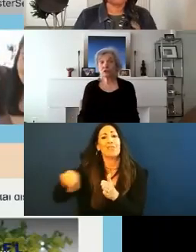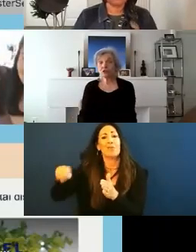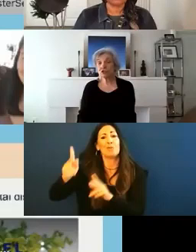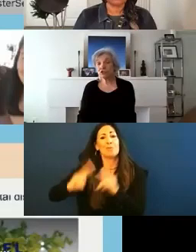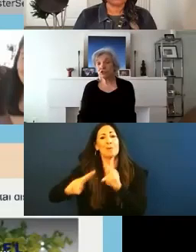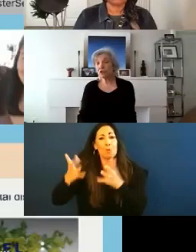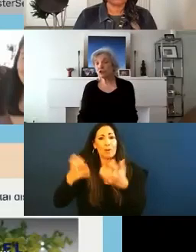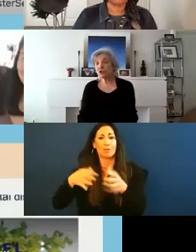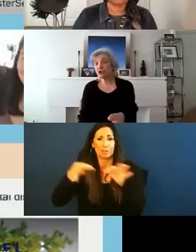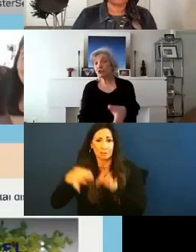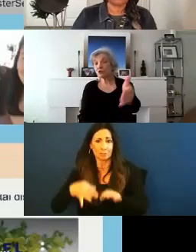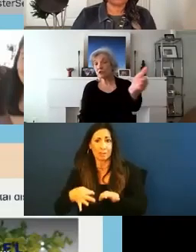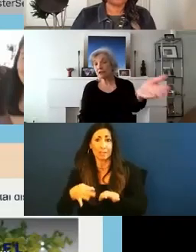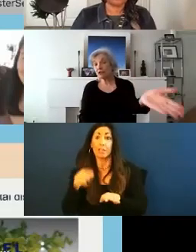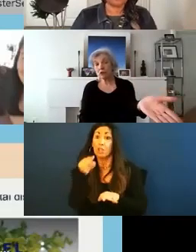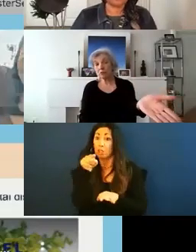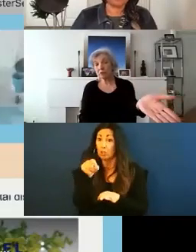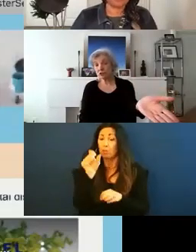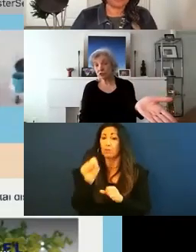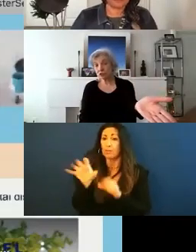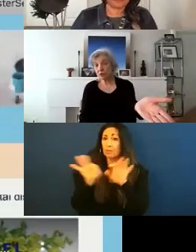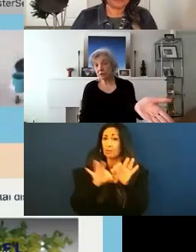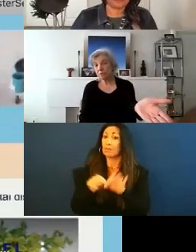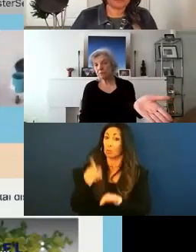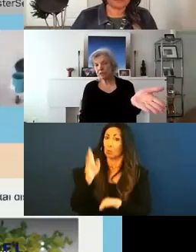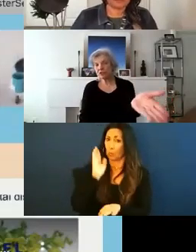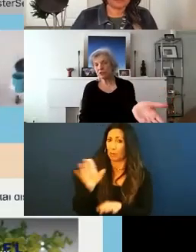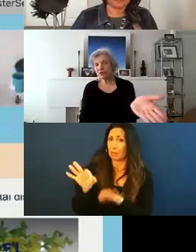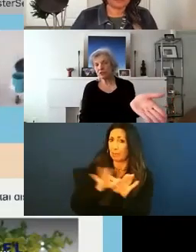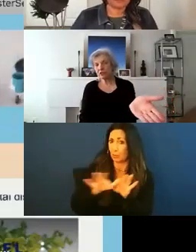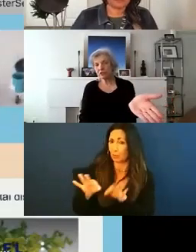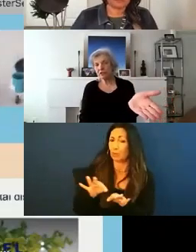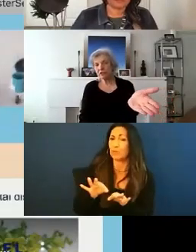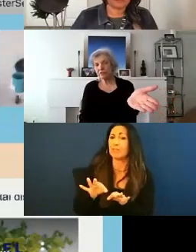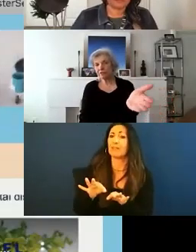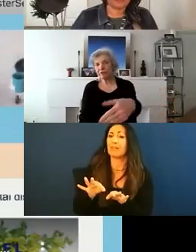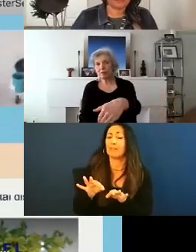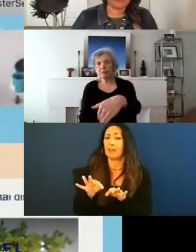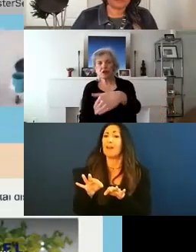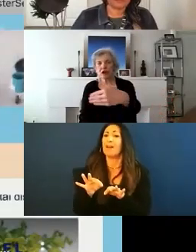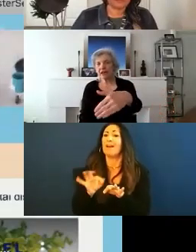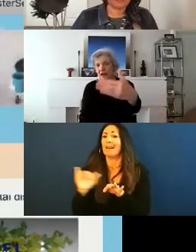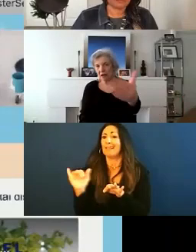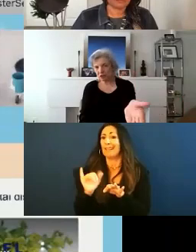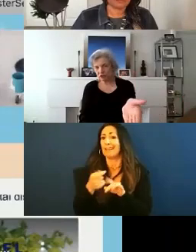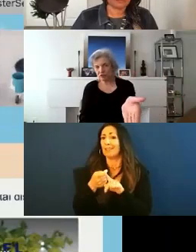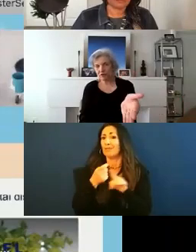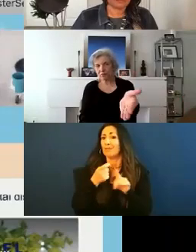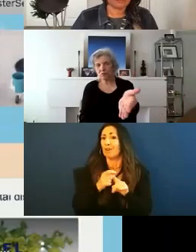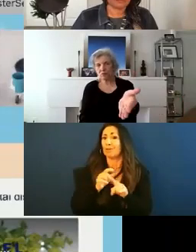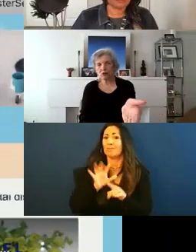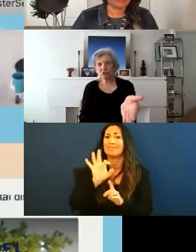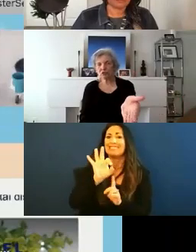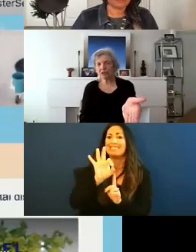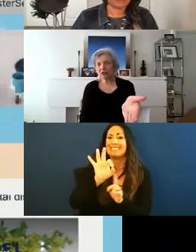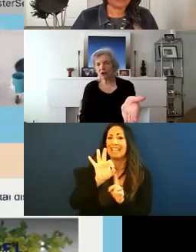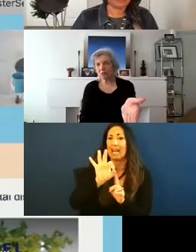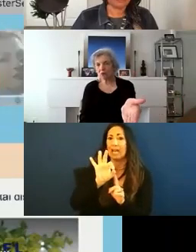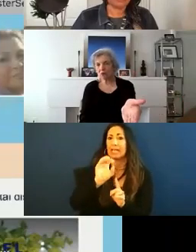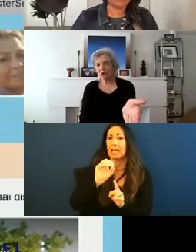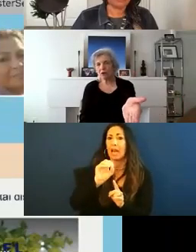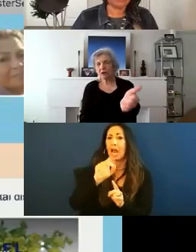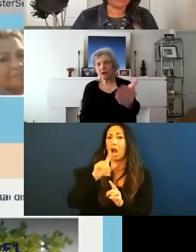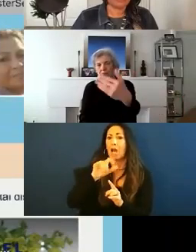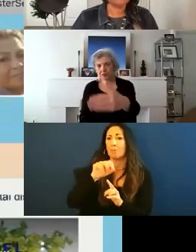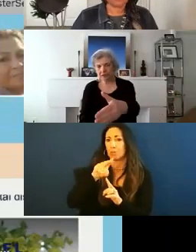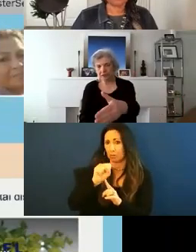you can choose, and you will be choosing essentially from 9 options, from ones that are